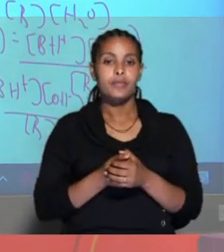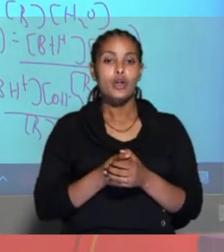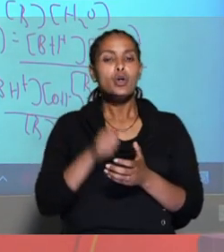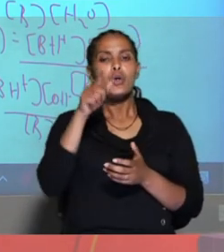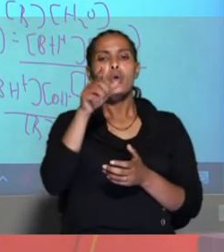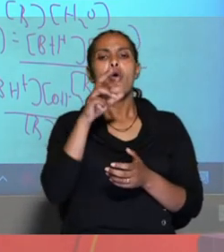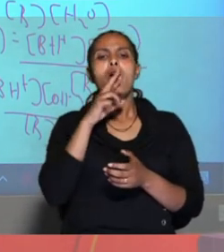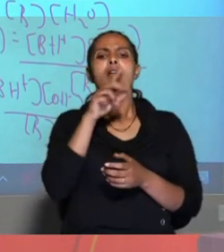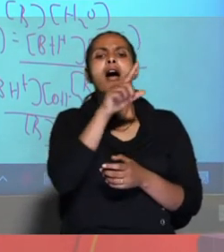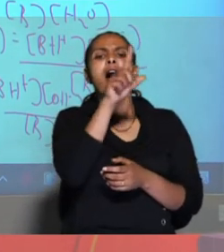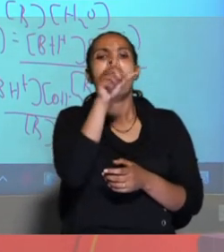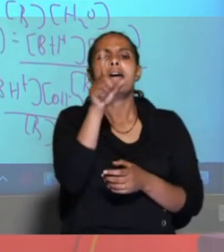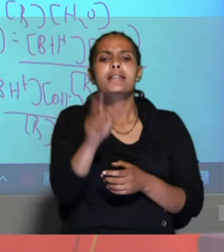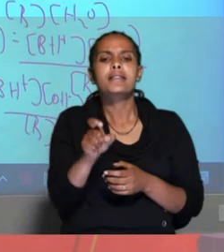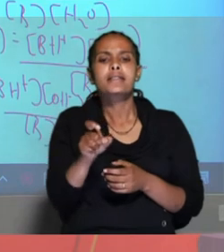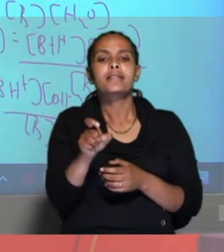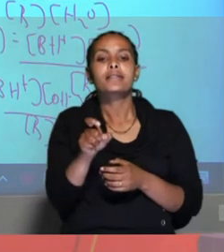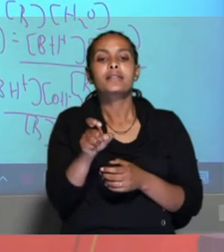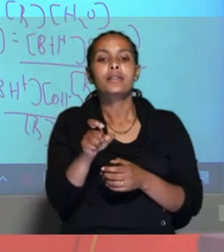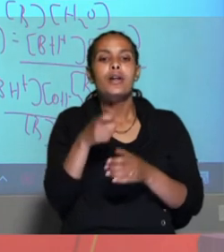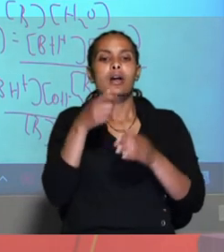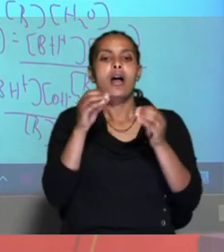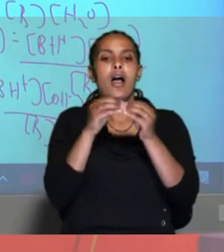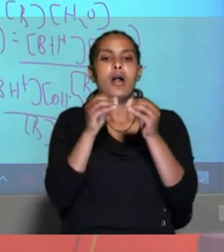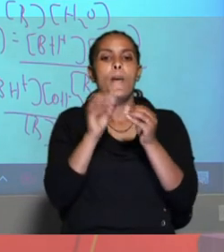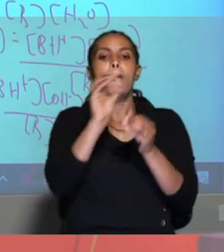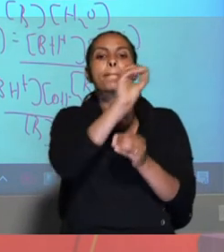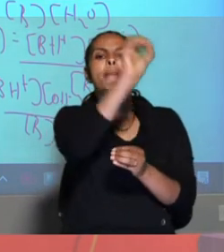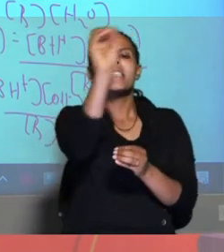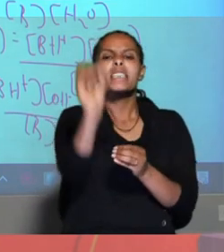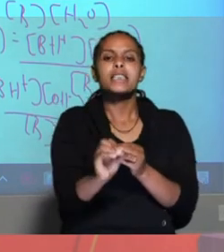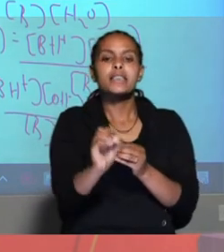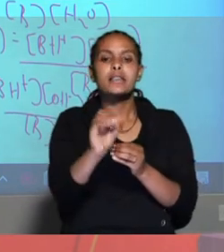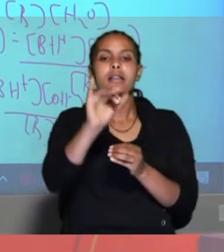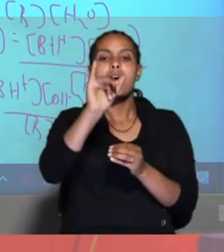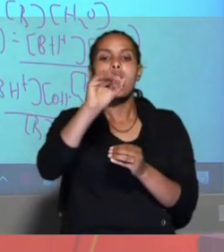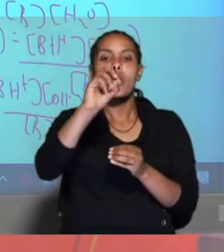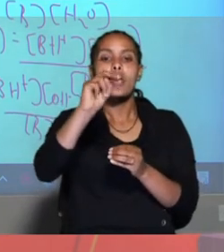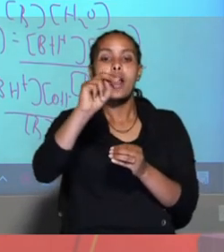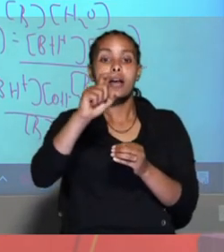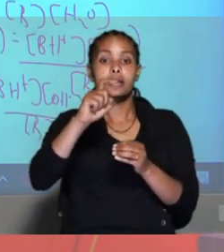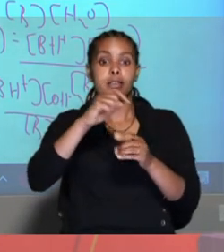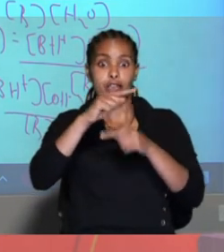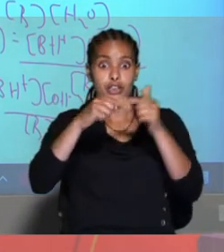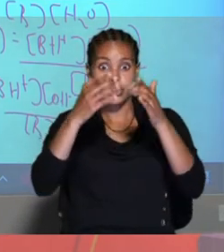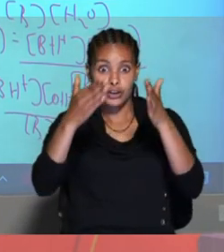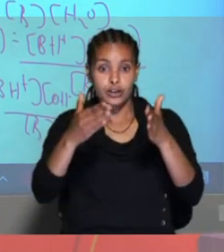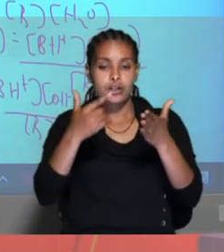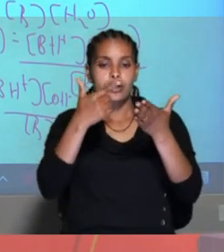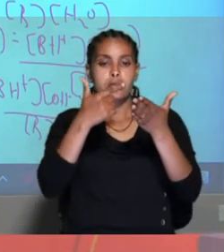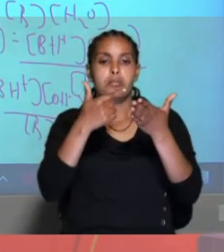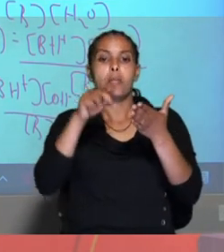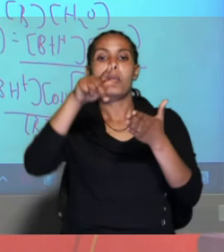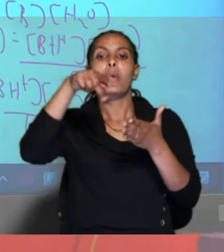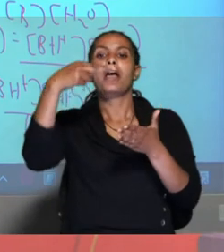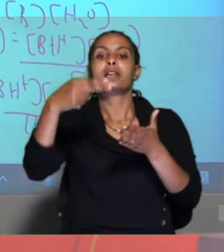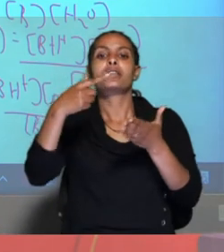You are asked to calculate percent ionization and pH of this solution.